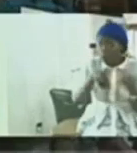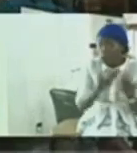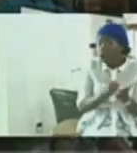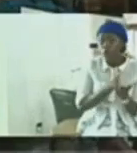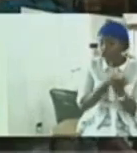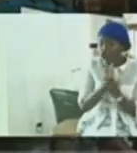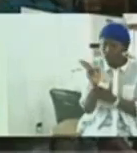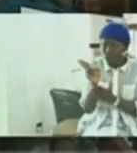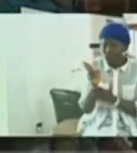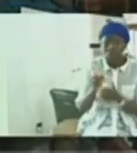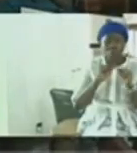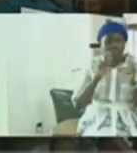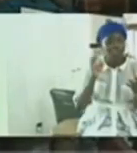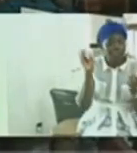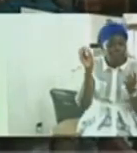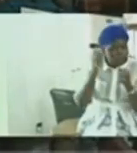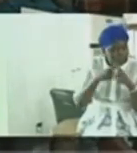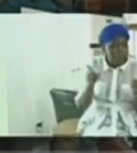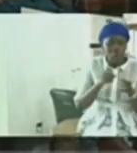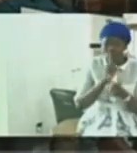sir.